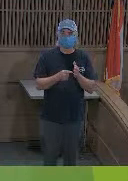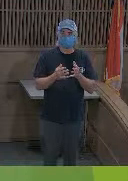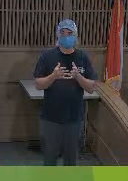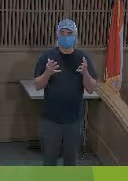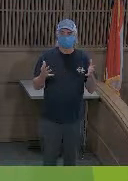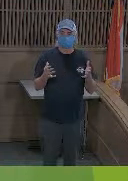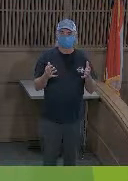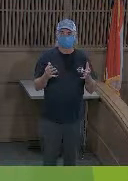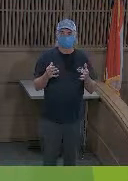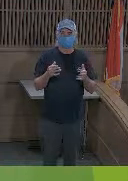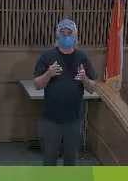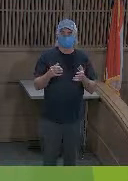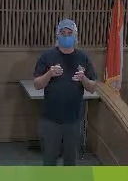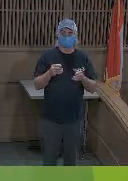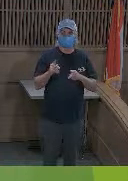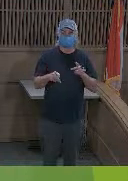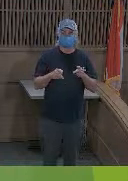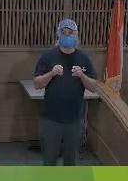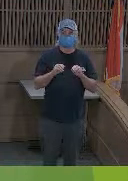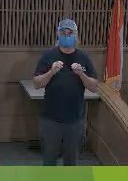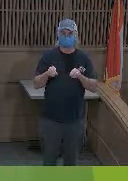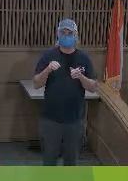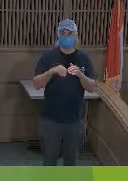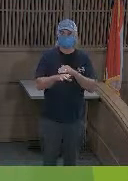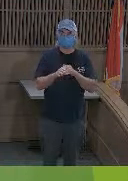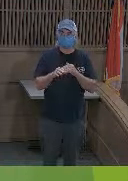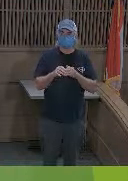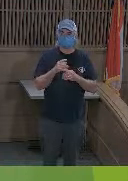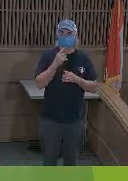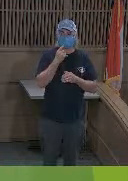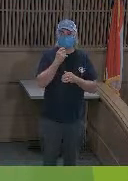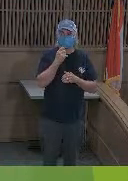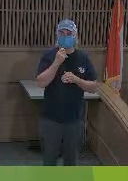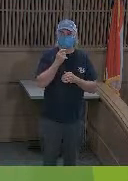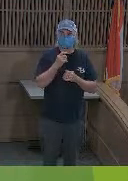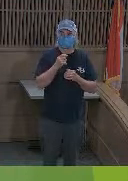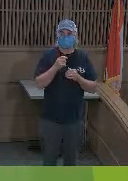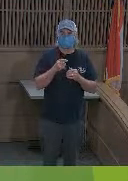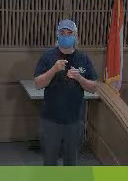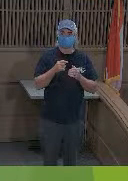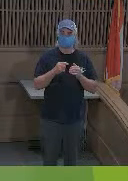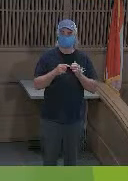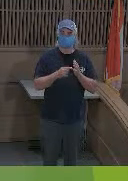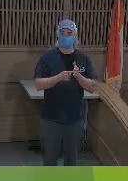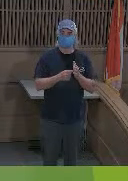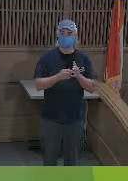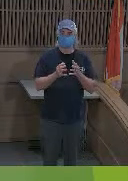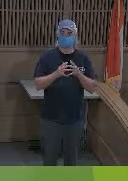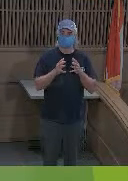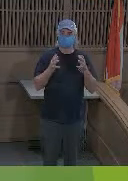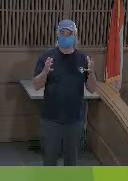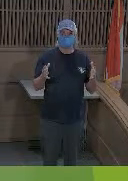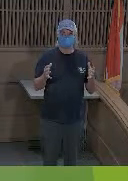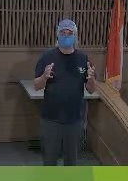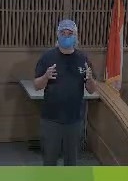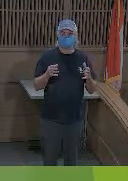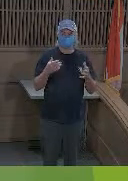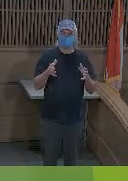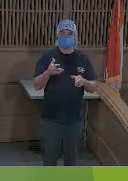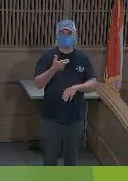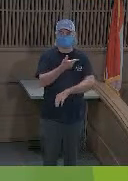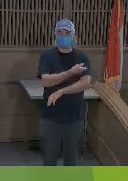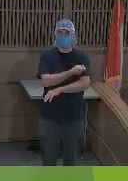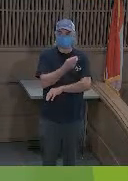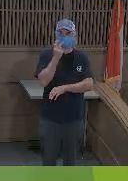each week. The red indicates those who have been vaccinated. And as you see,